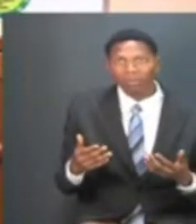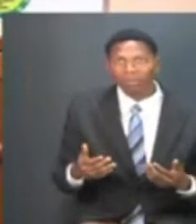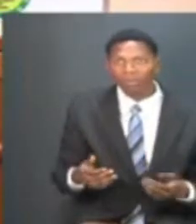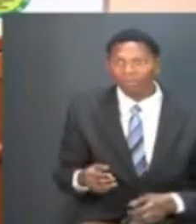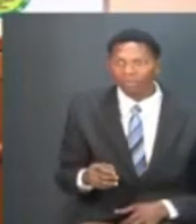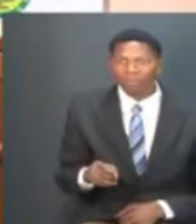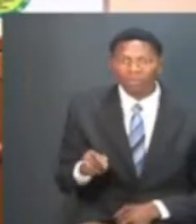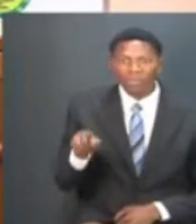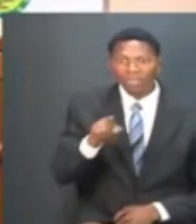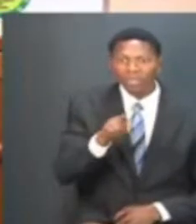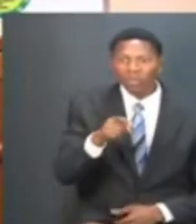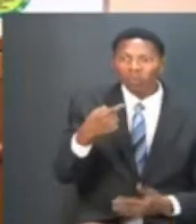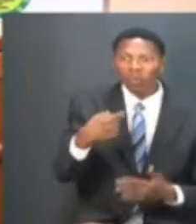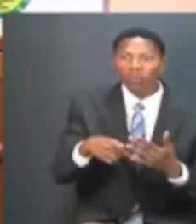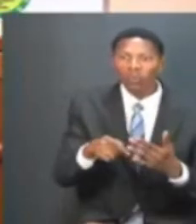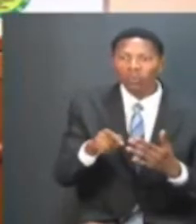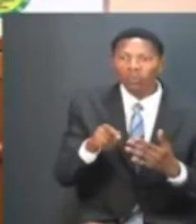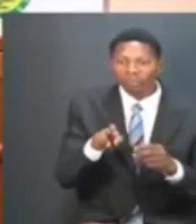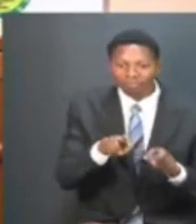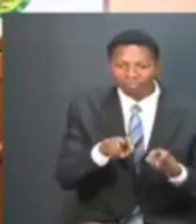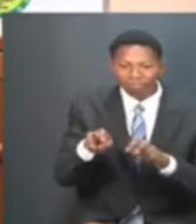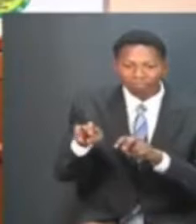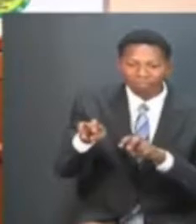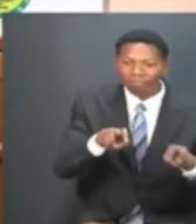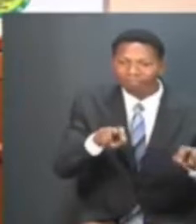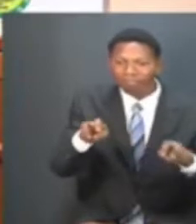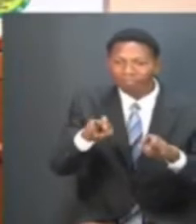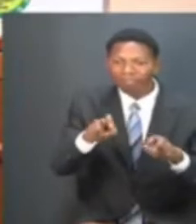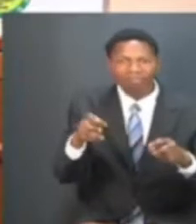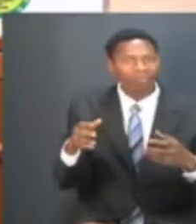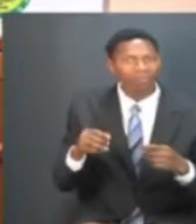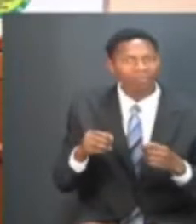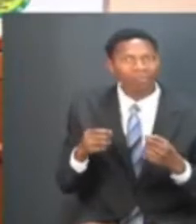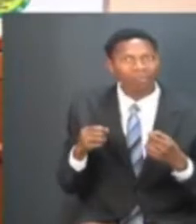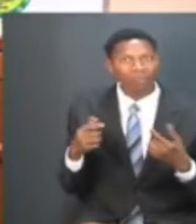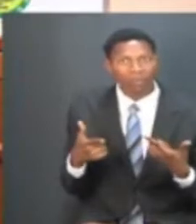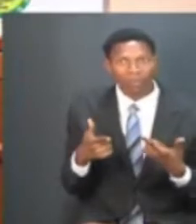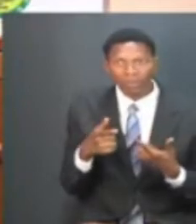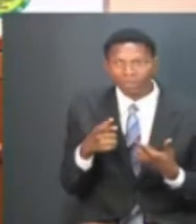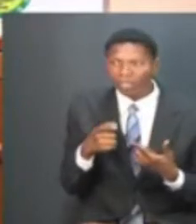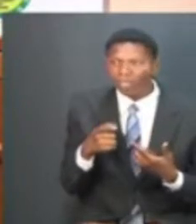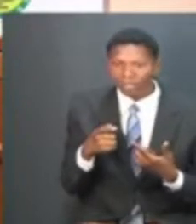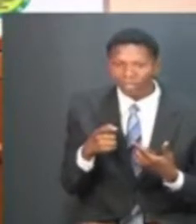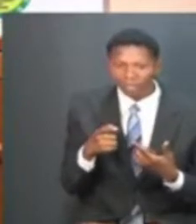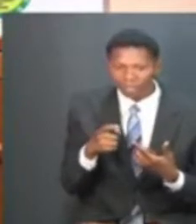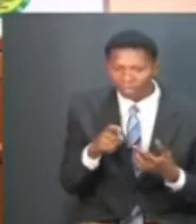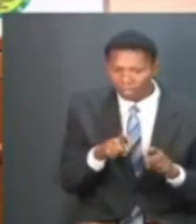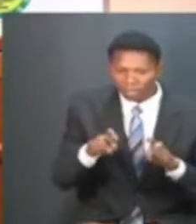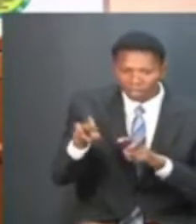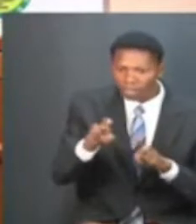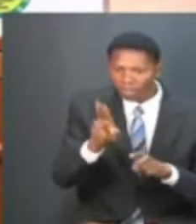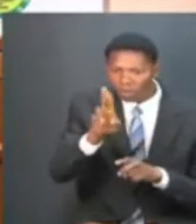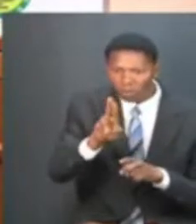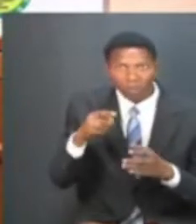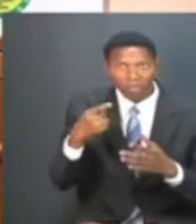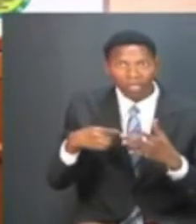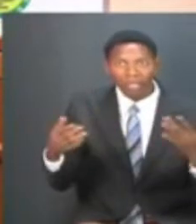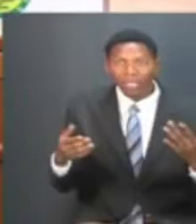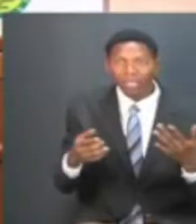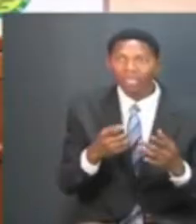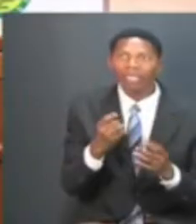their main transport, the main transport they use, Mr. Speaker, is the